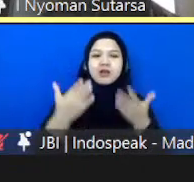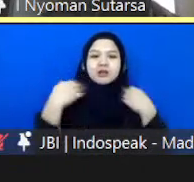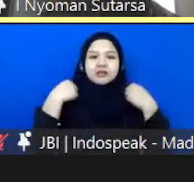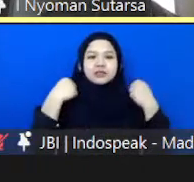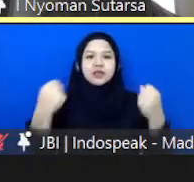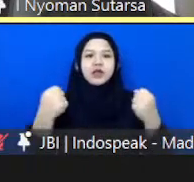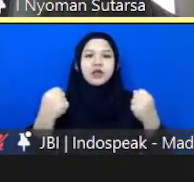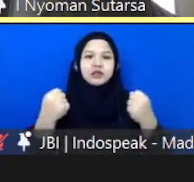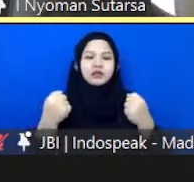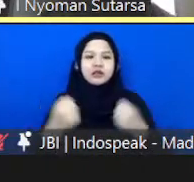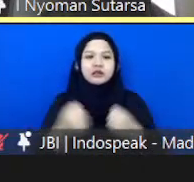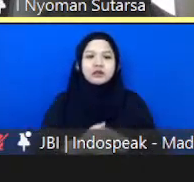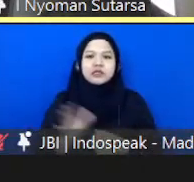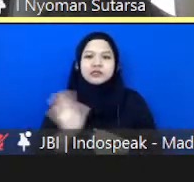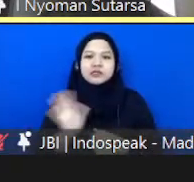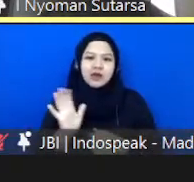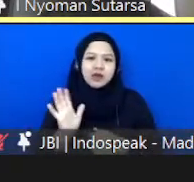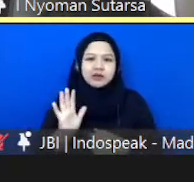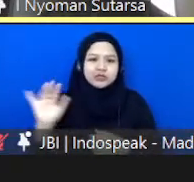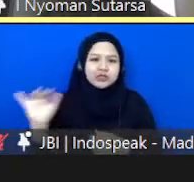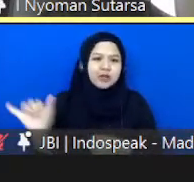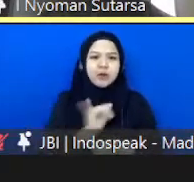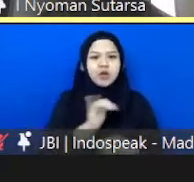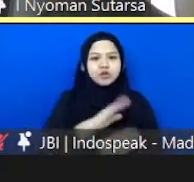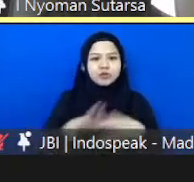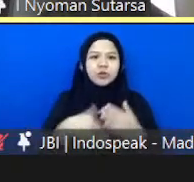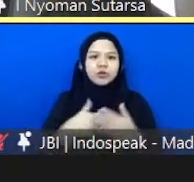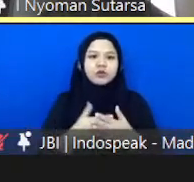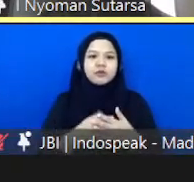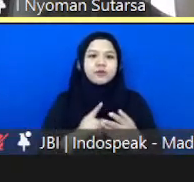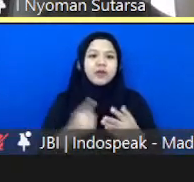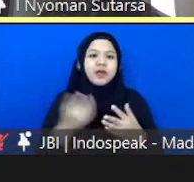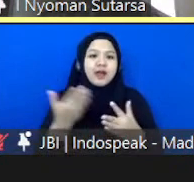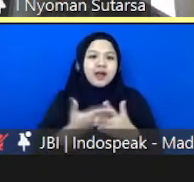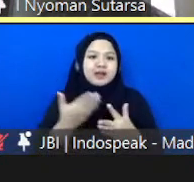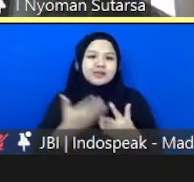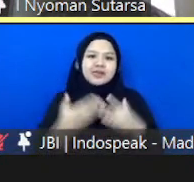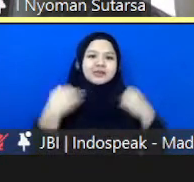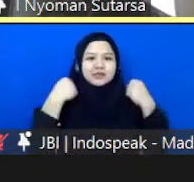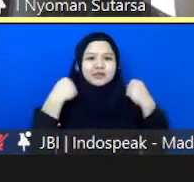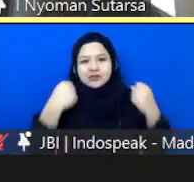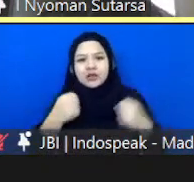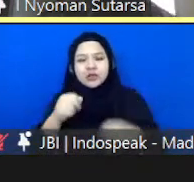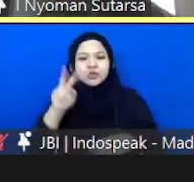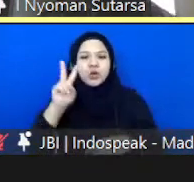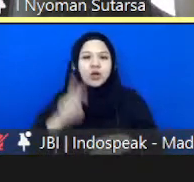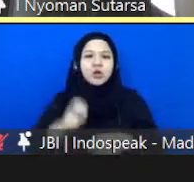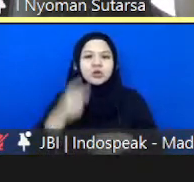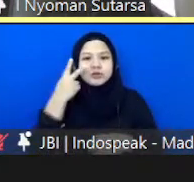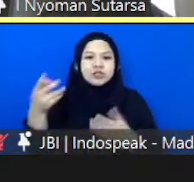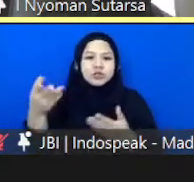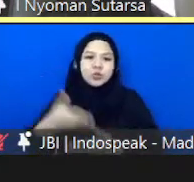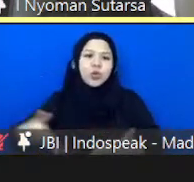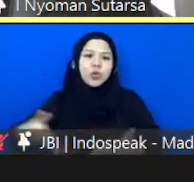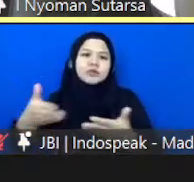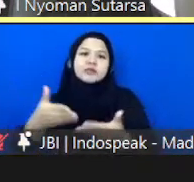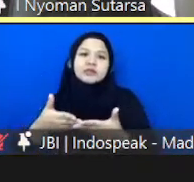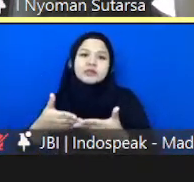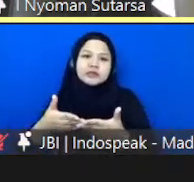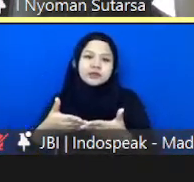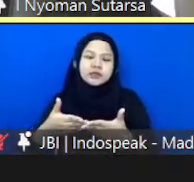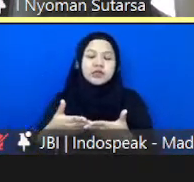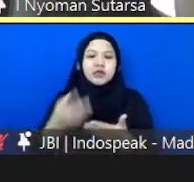arrangement, socio-political determinants of health, and the ways our society is organized. With the emergence of